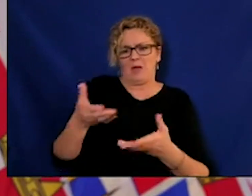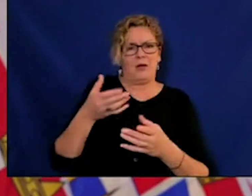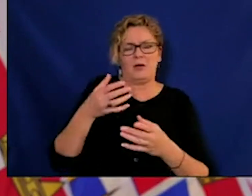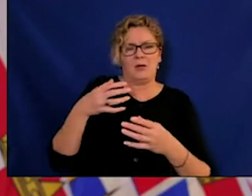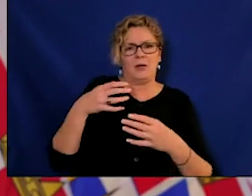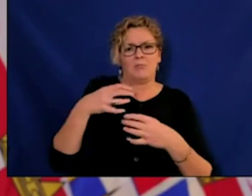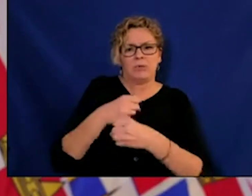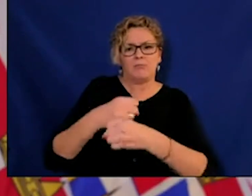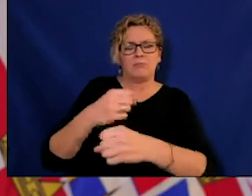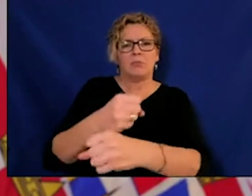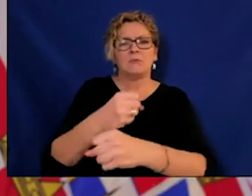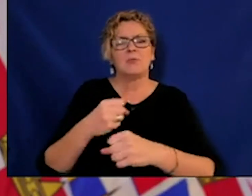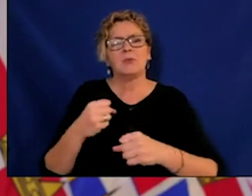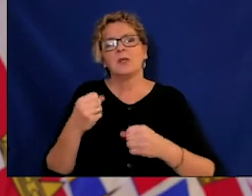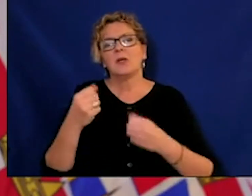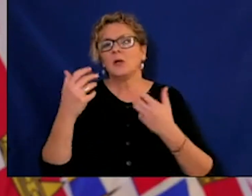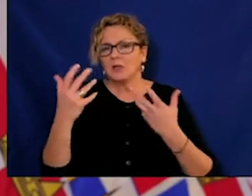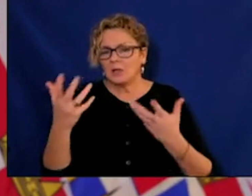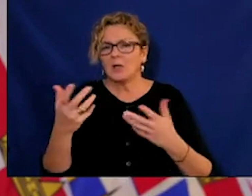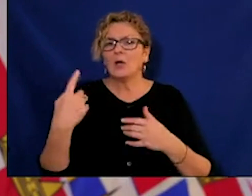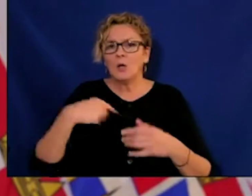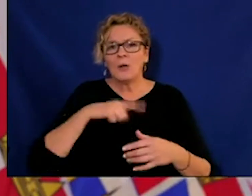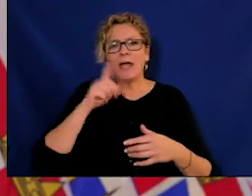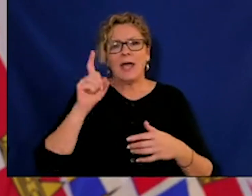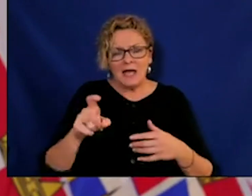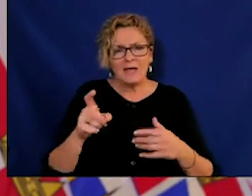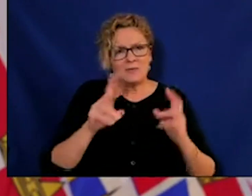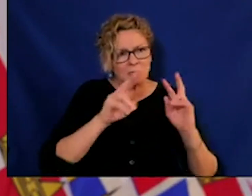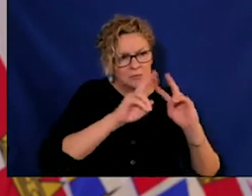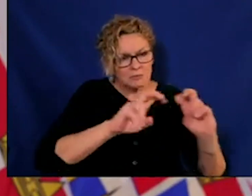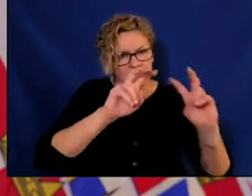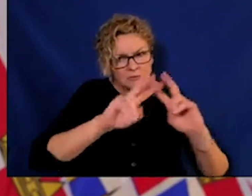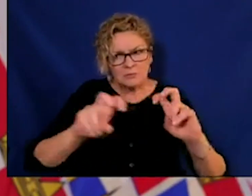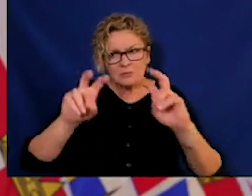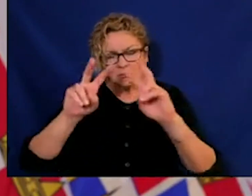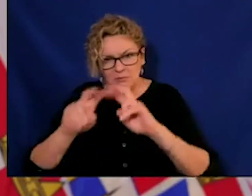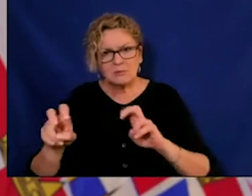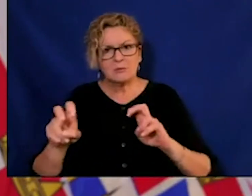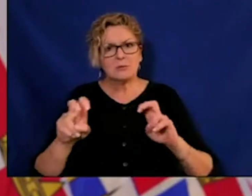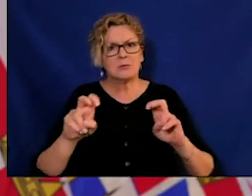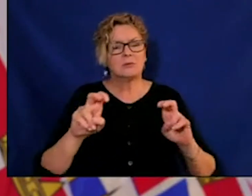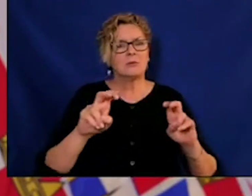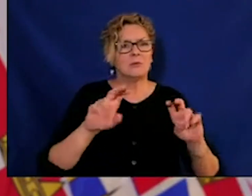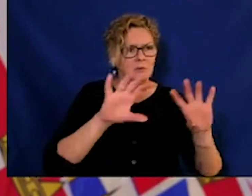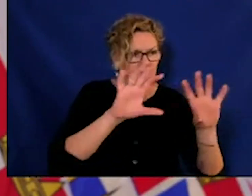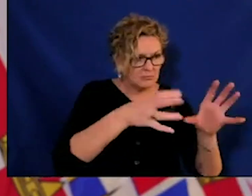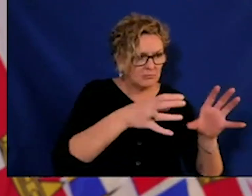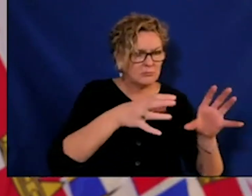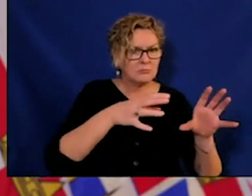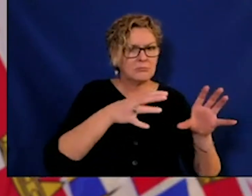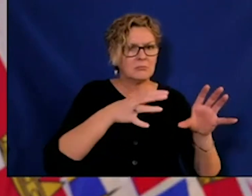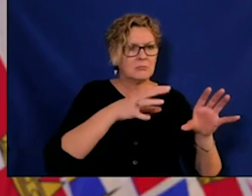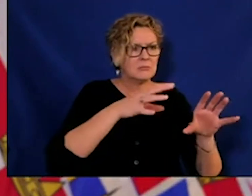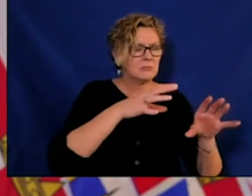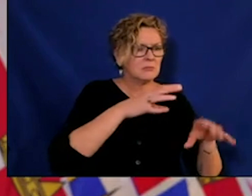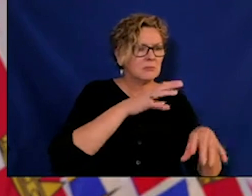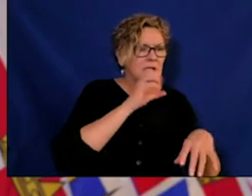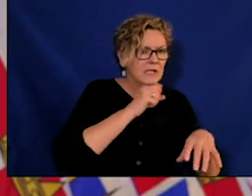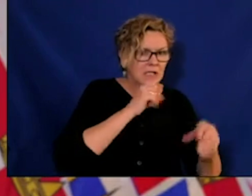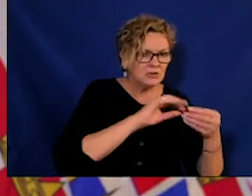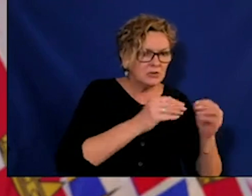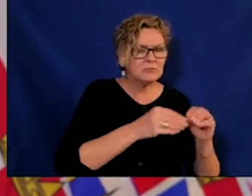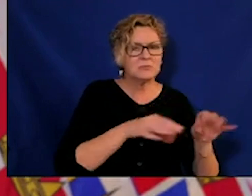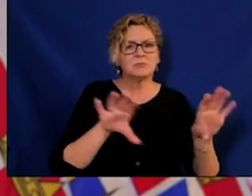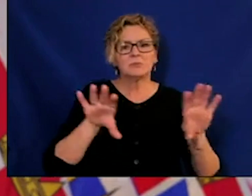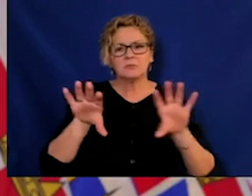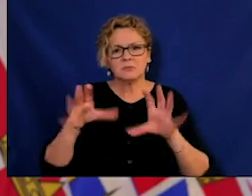and disaggregate it by race and income and all of those things. So we have to use other measures to get at some of that information. And we present